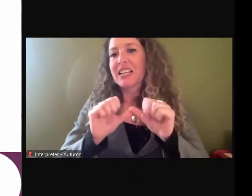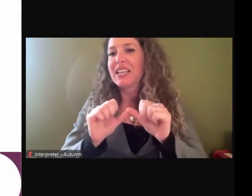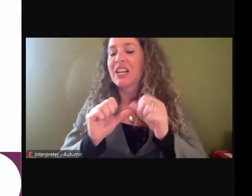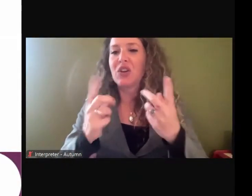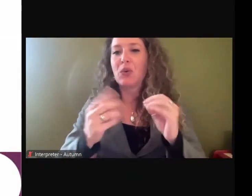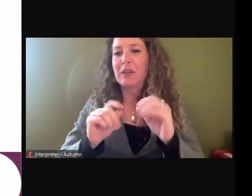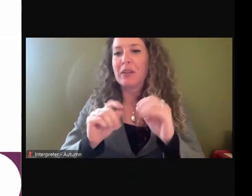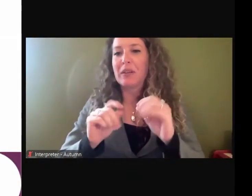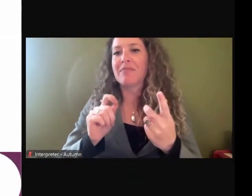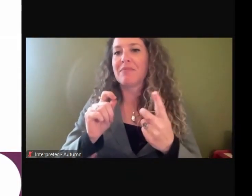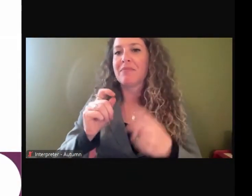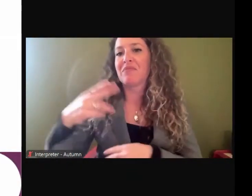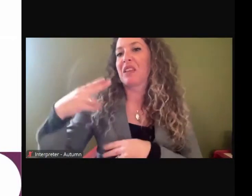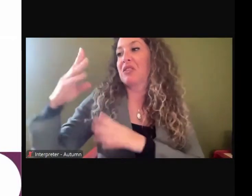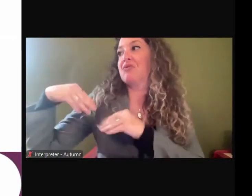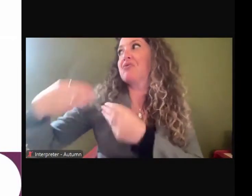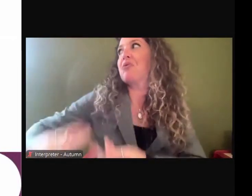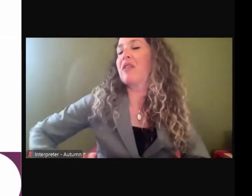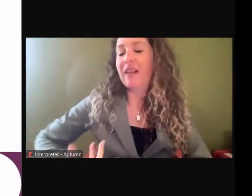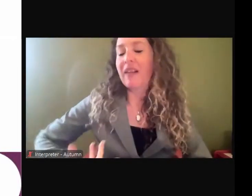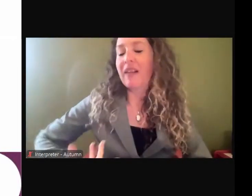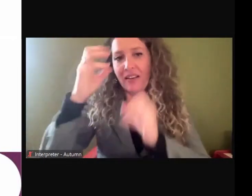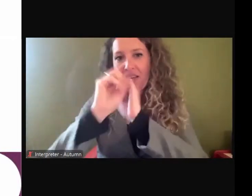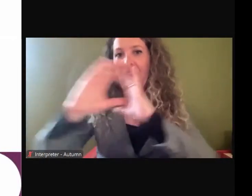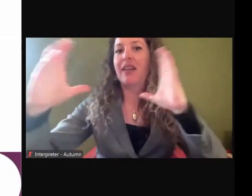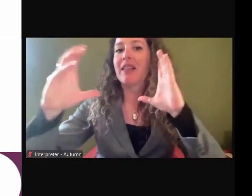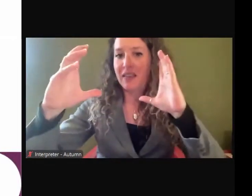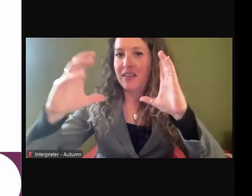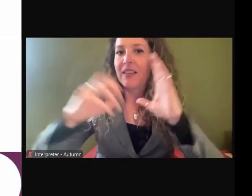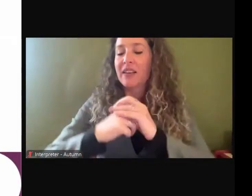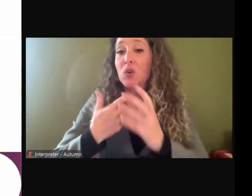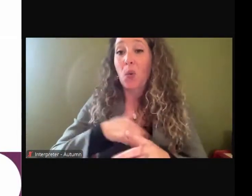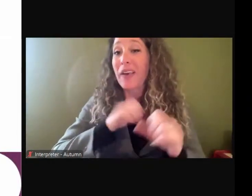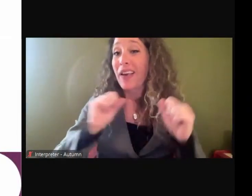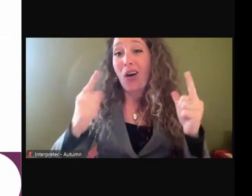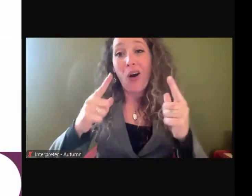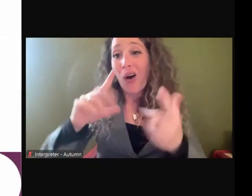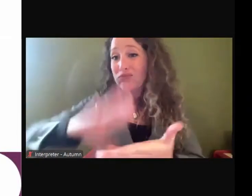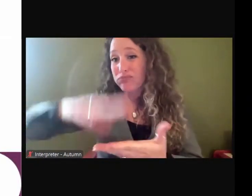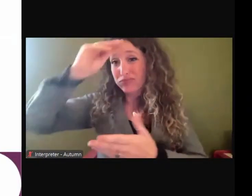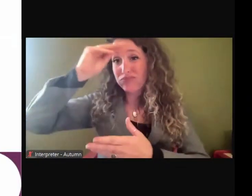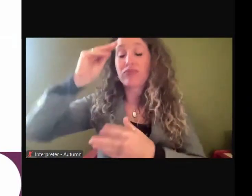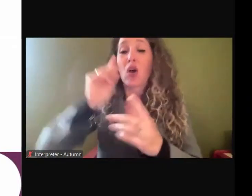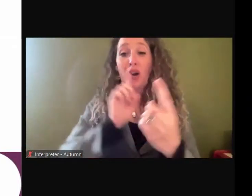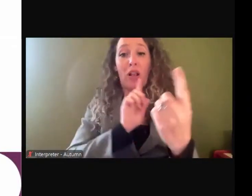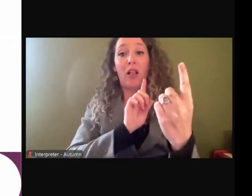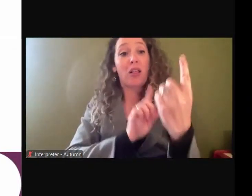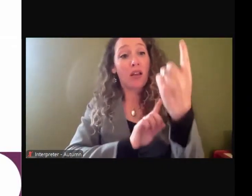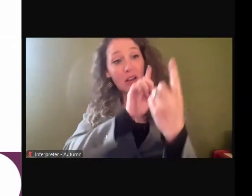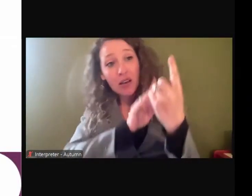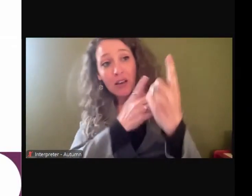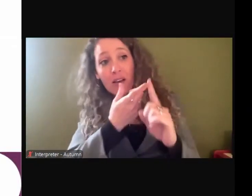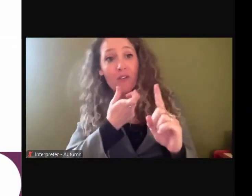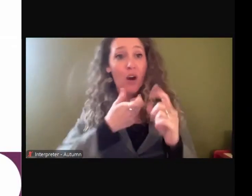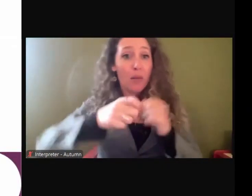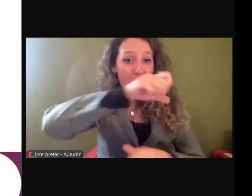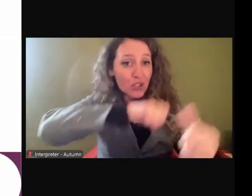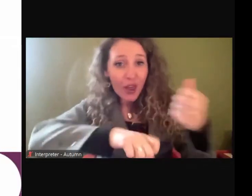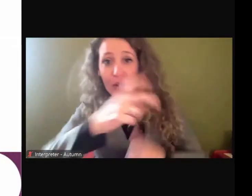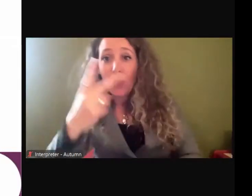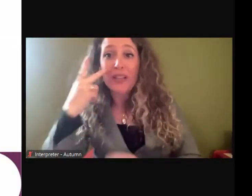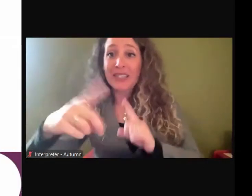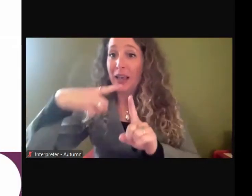about disability informed models is that they can not only benefit the mentor and mentee relationship, but we can also see